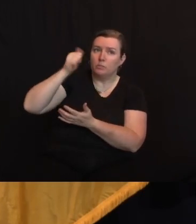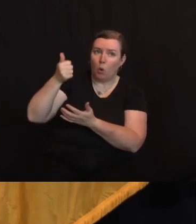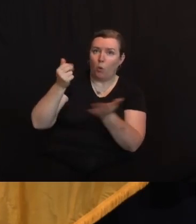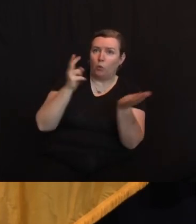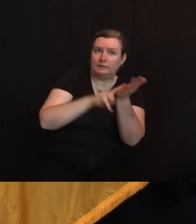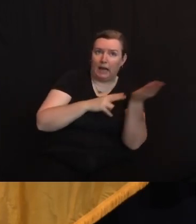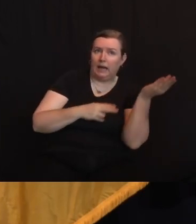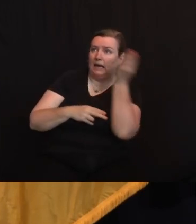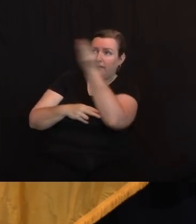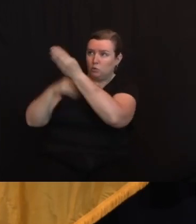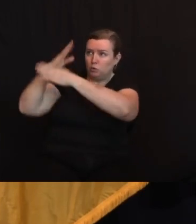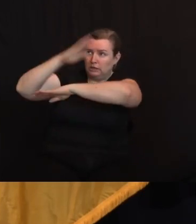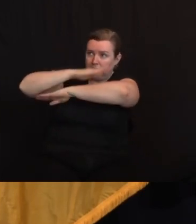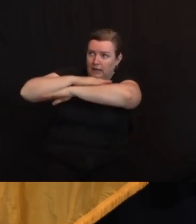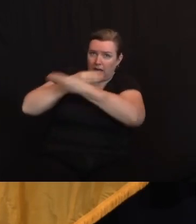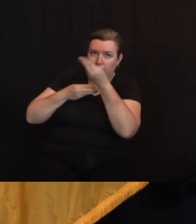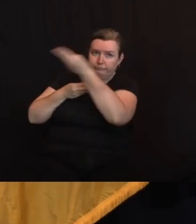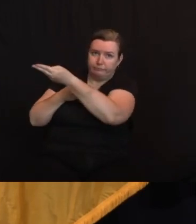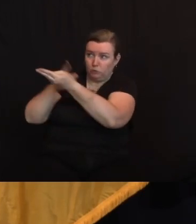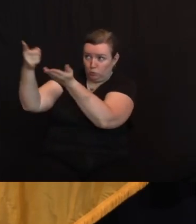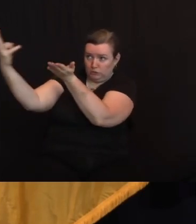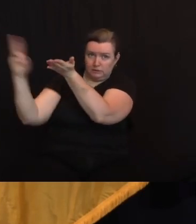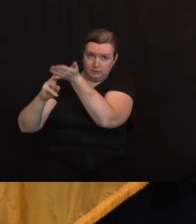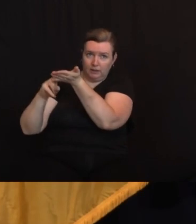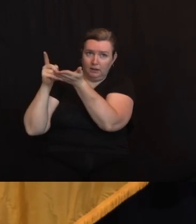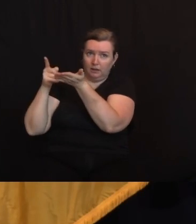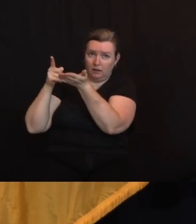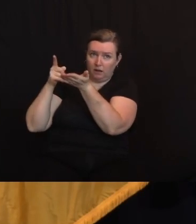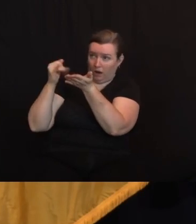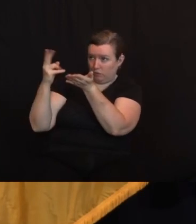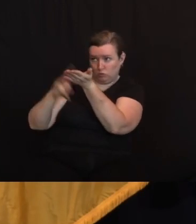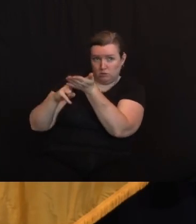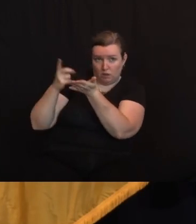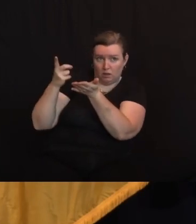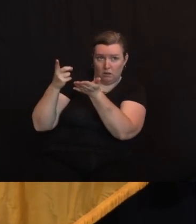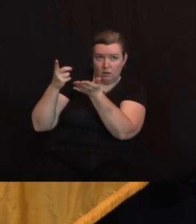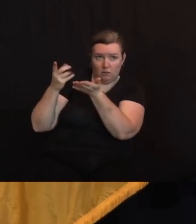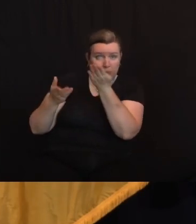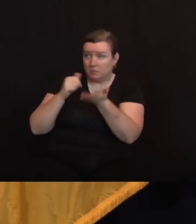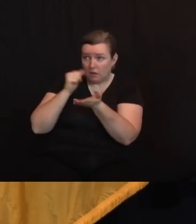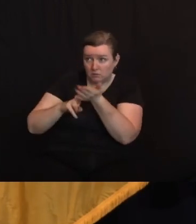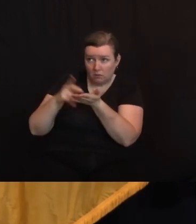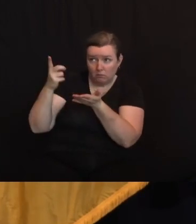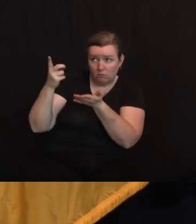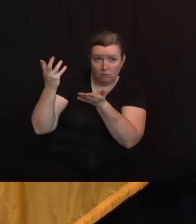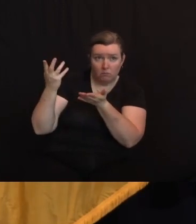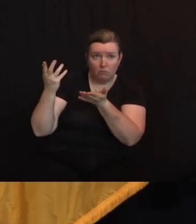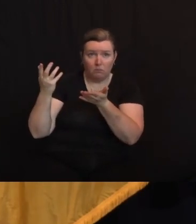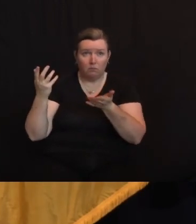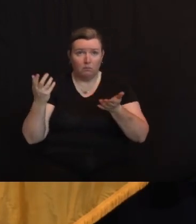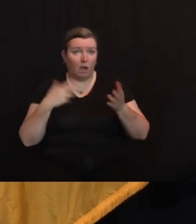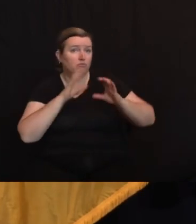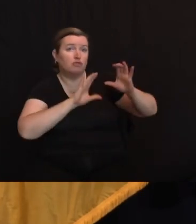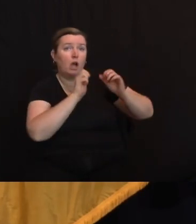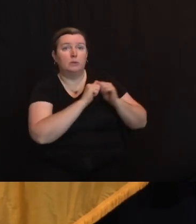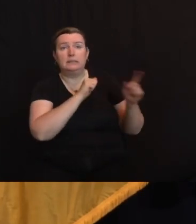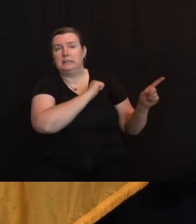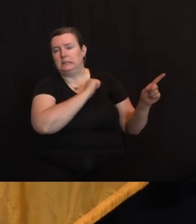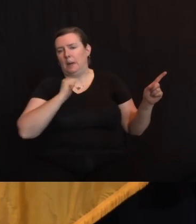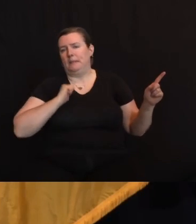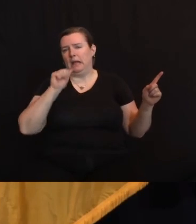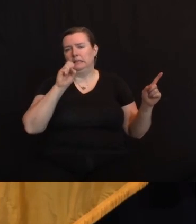you may plan to sign it, assuming you will. Yeah, I mean, I had another good conversation with the Senate President yesterday. I know they're